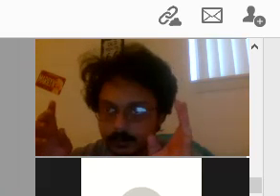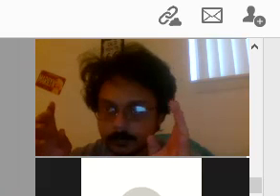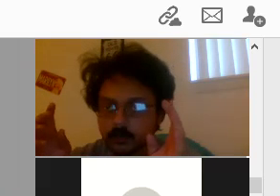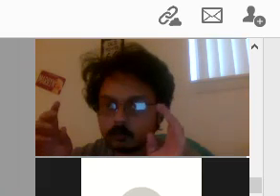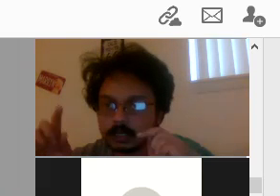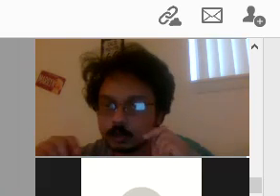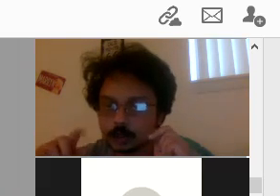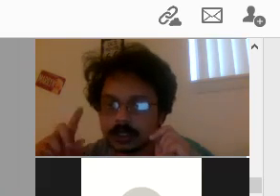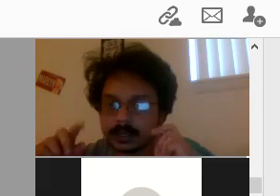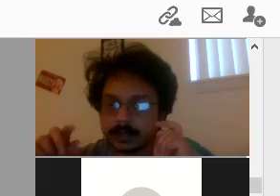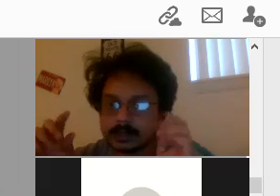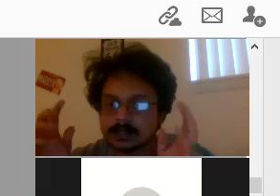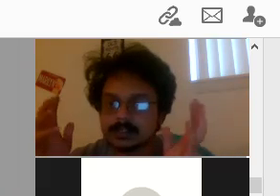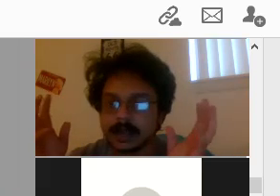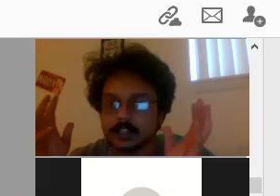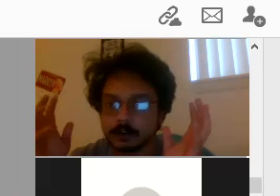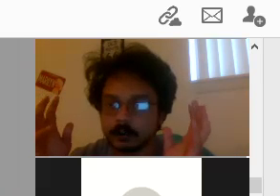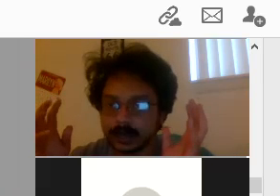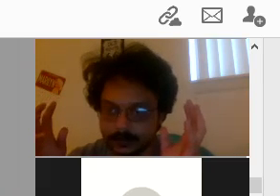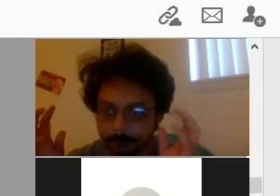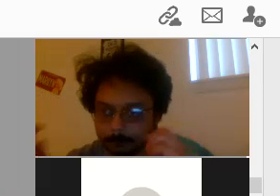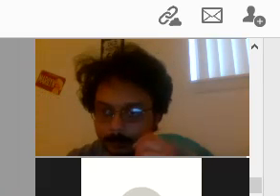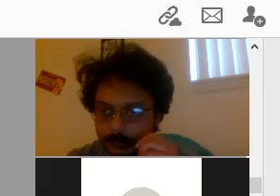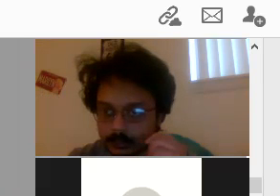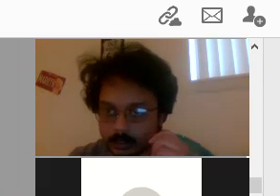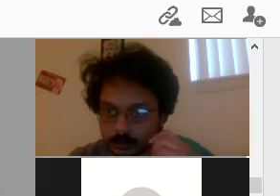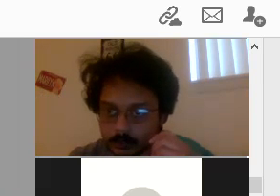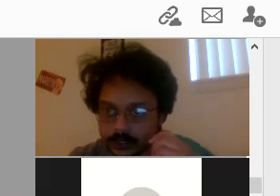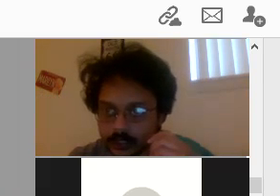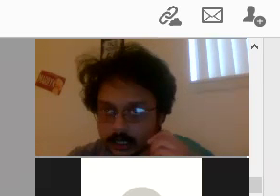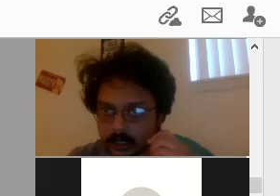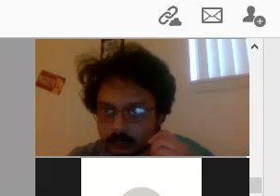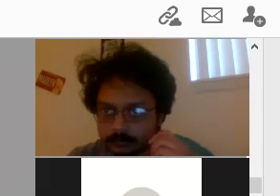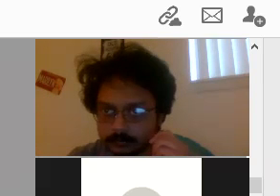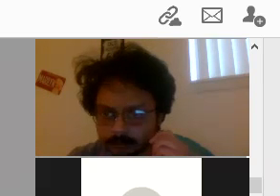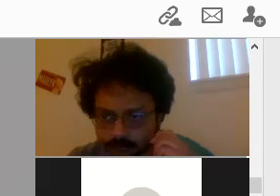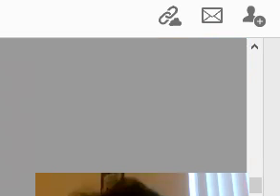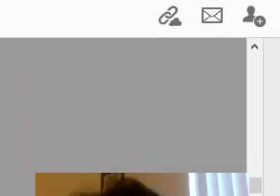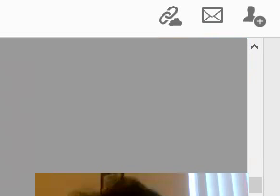of n, where usually n is the size of our array, right?